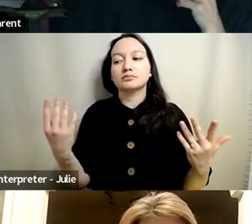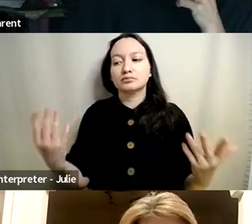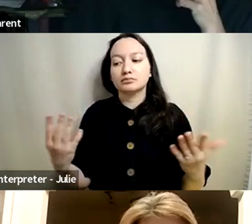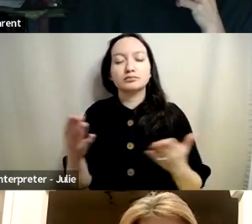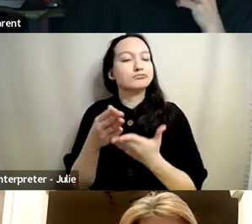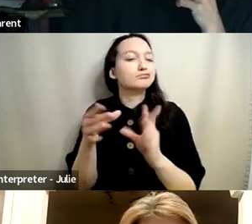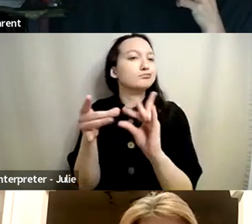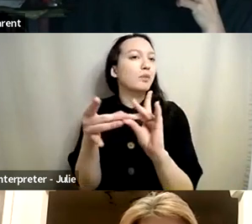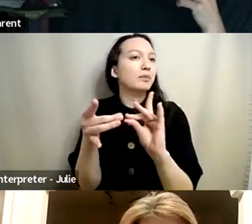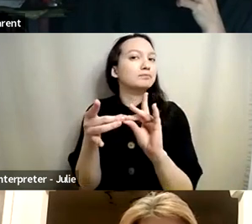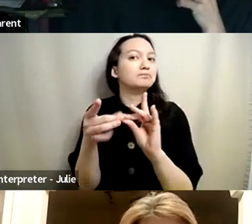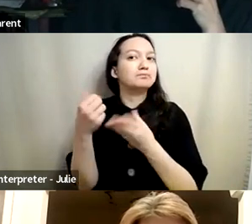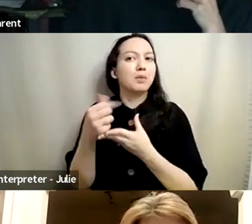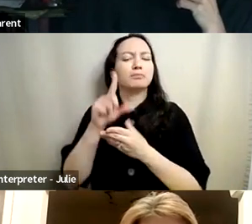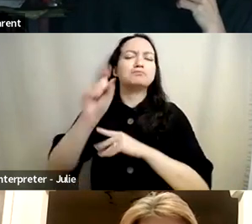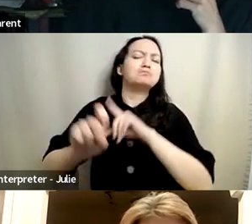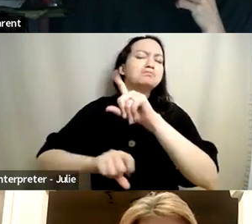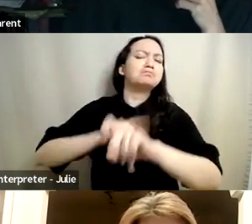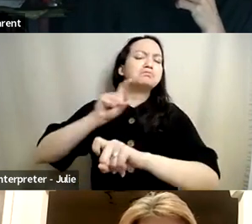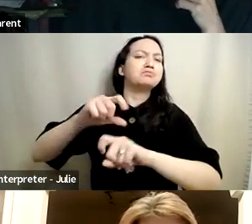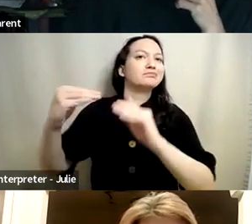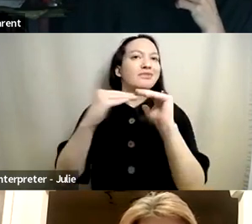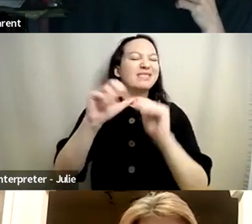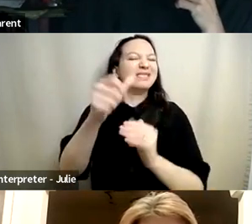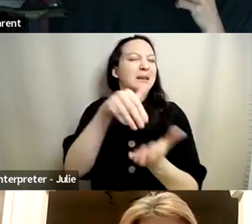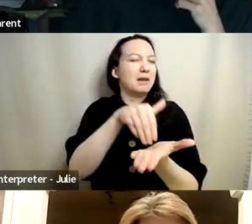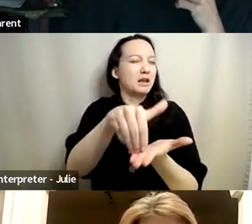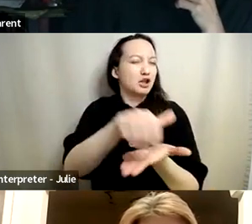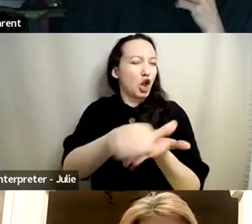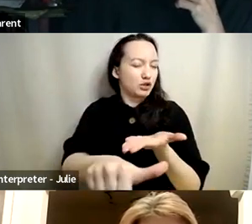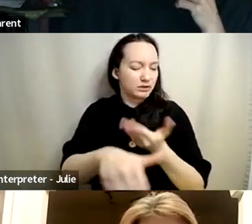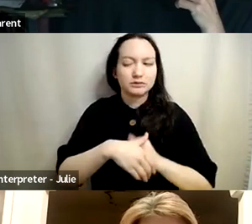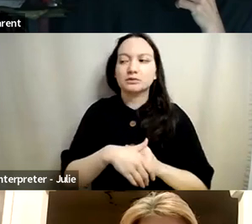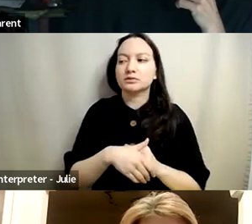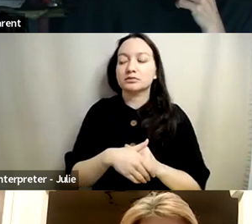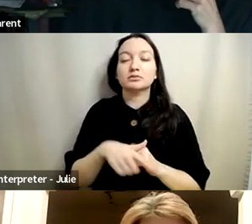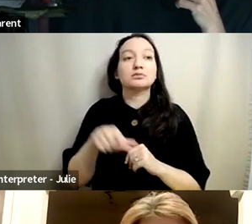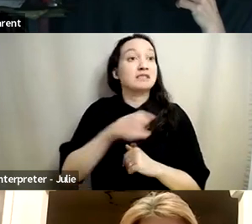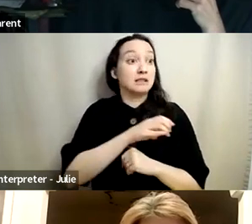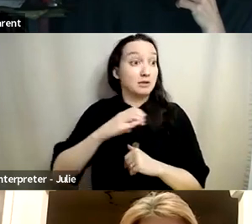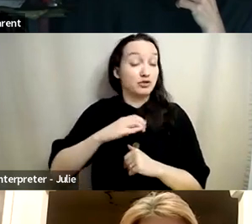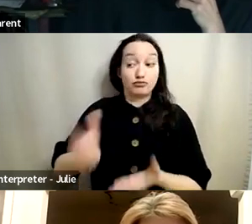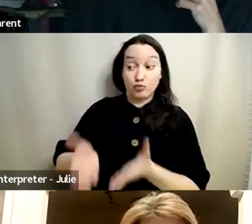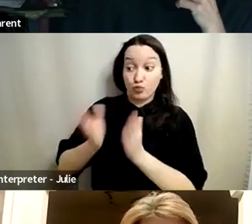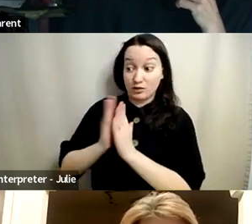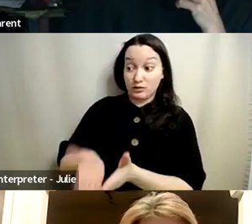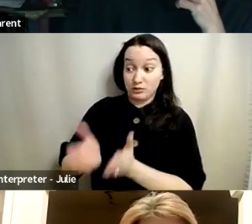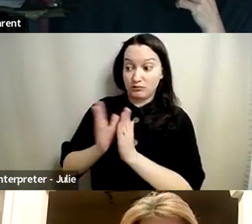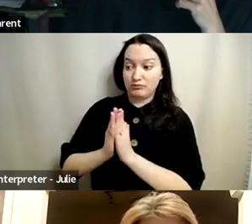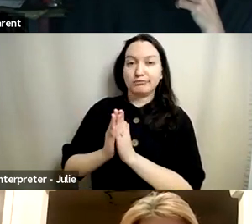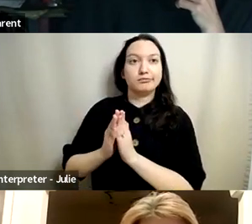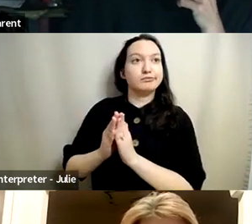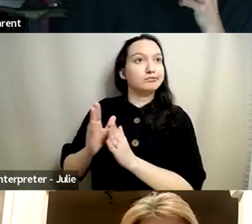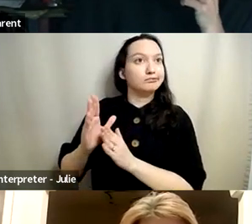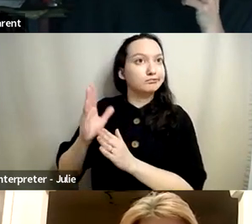some comments to help to asking to justify the $10 million since this commission had made requests about psych beds and so